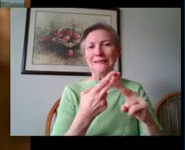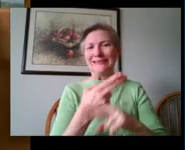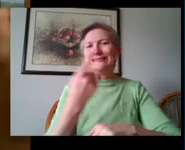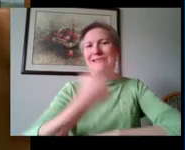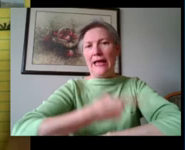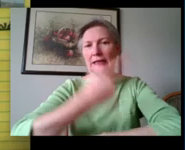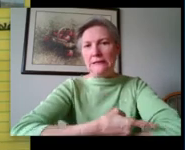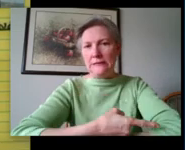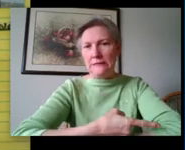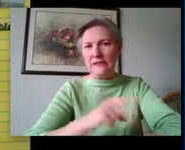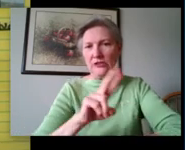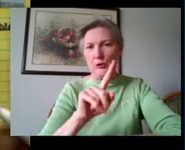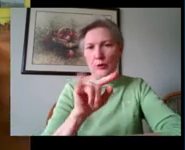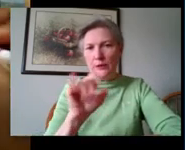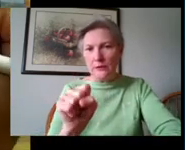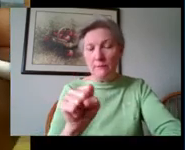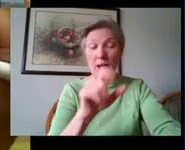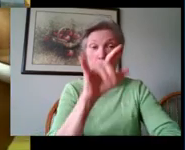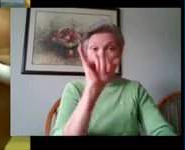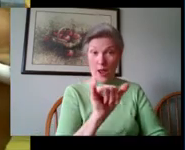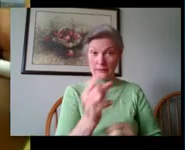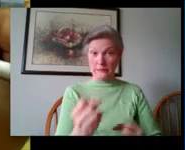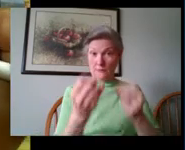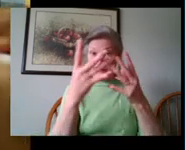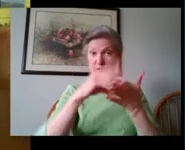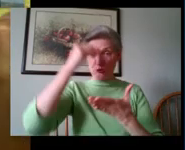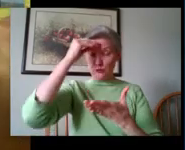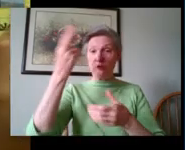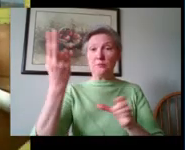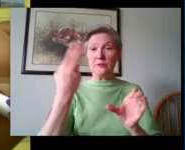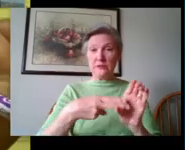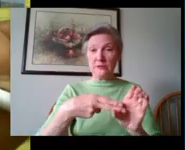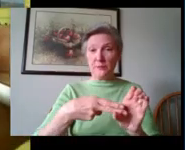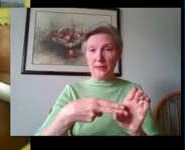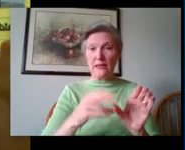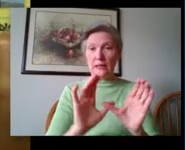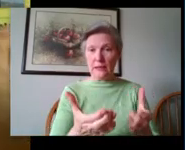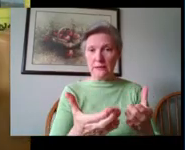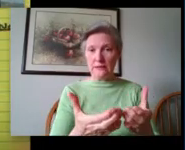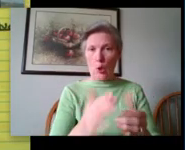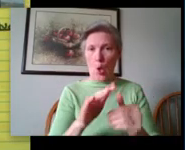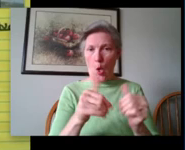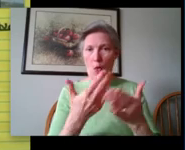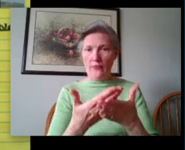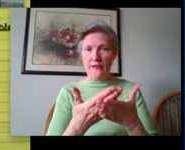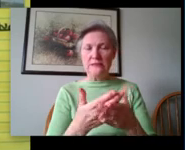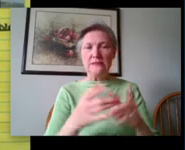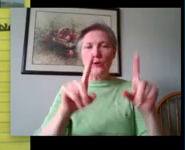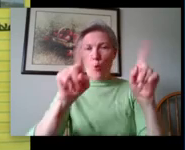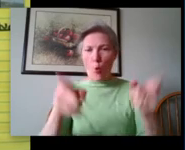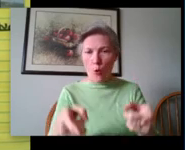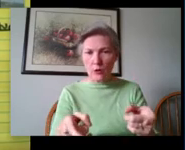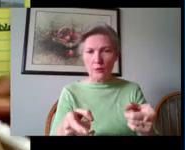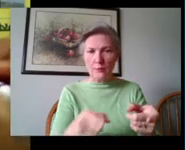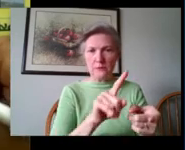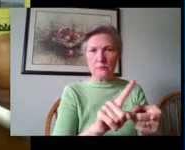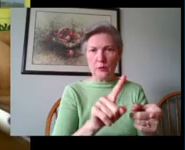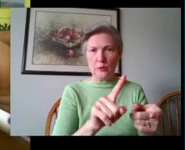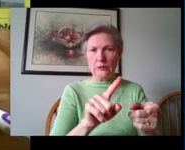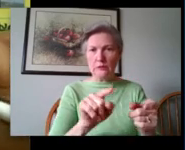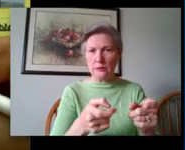My y coordinate is my number of students. So all of this data really is ordered pairs. Do you see how I'm taking this and